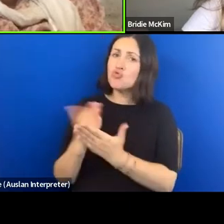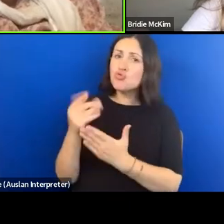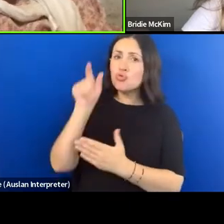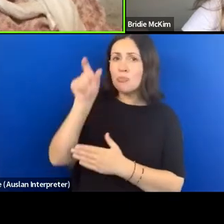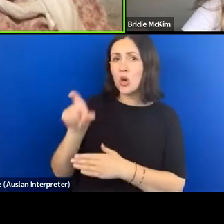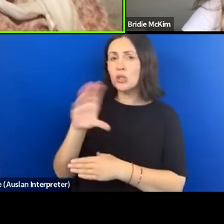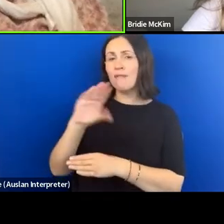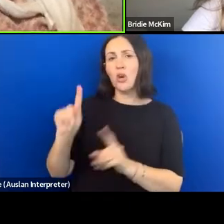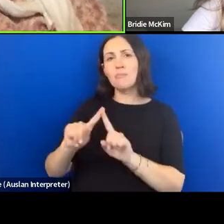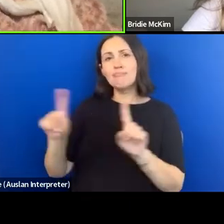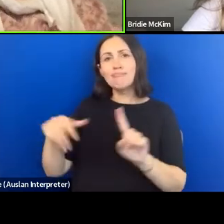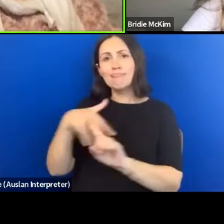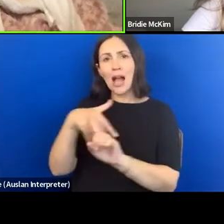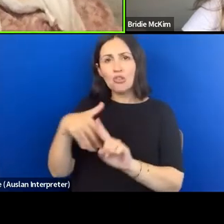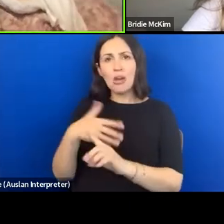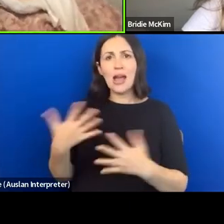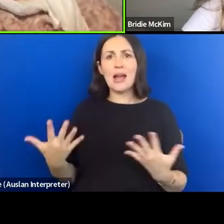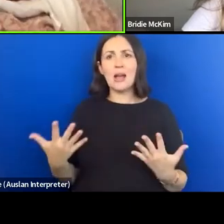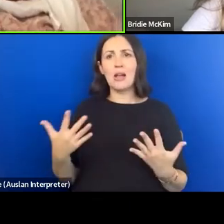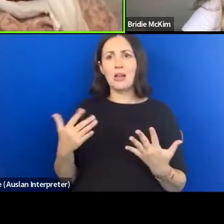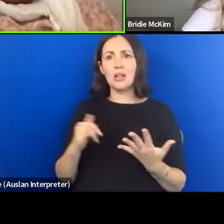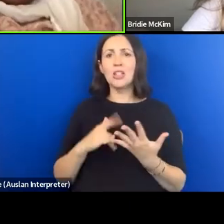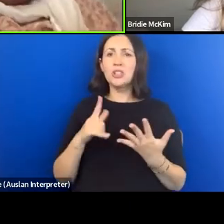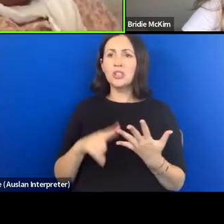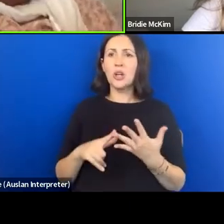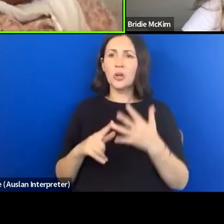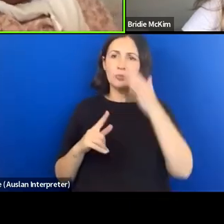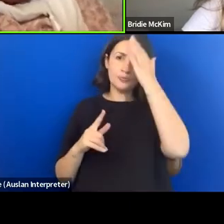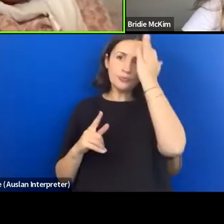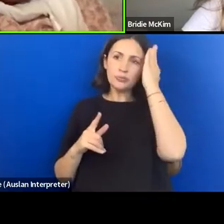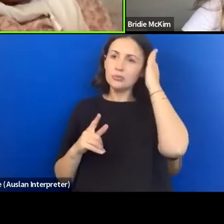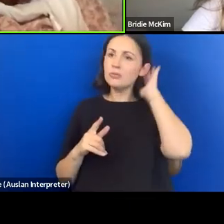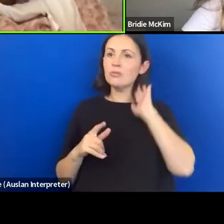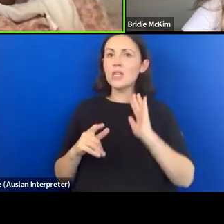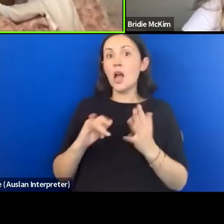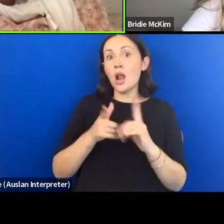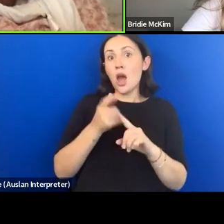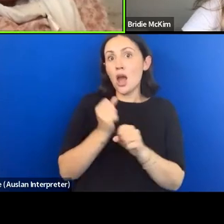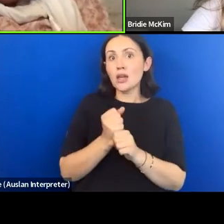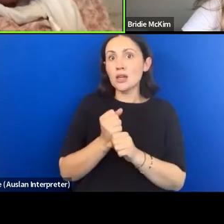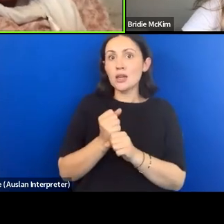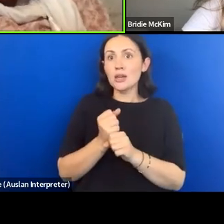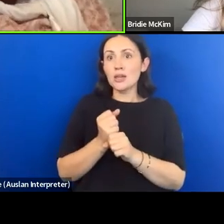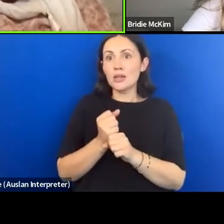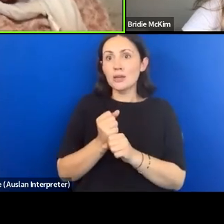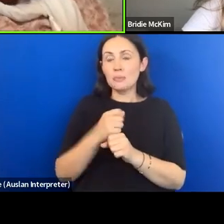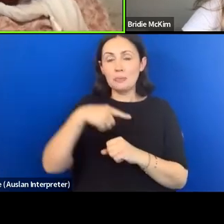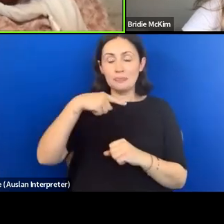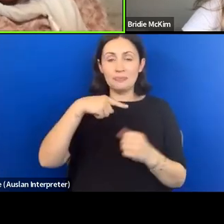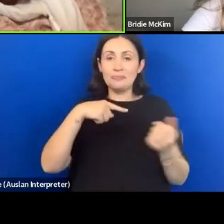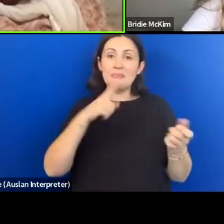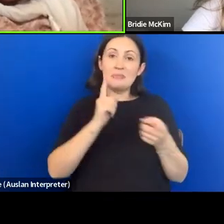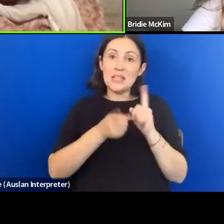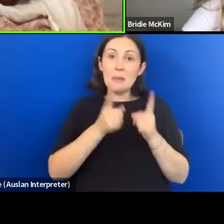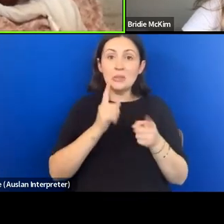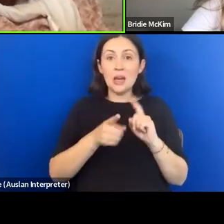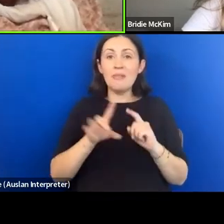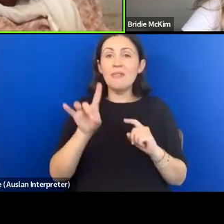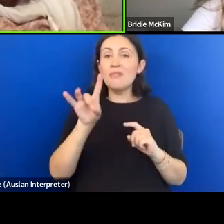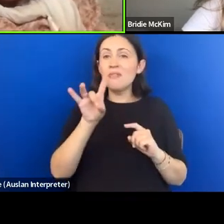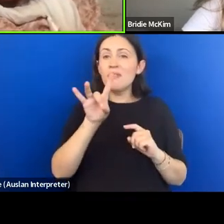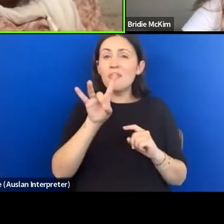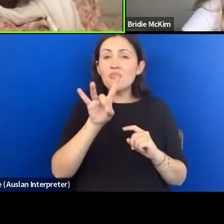you know, it's still very much, oh, look how amazing this is that this project has been